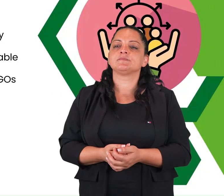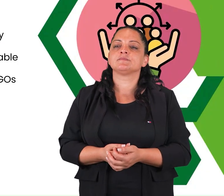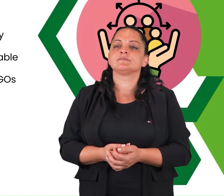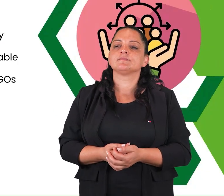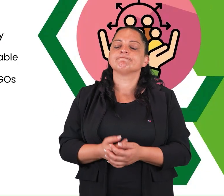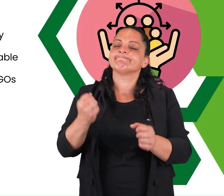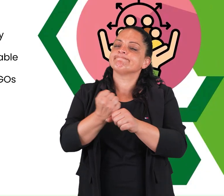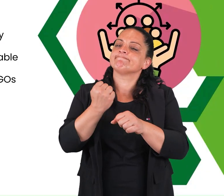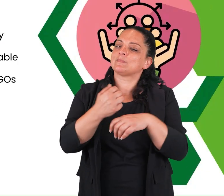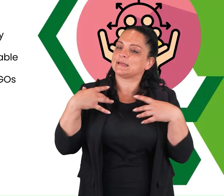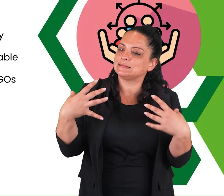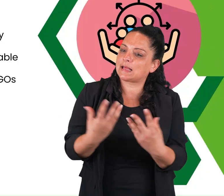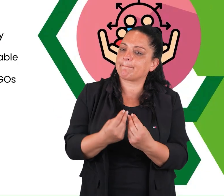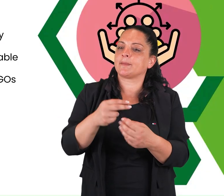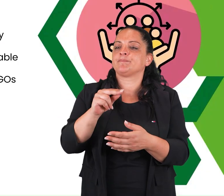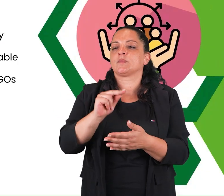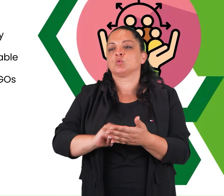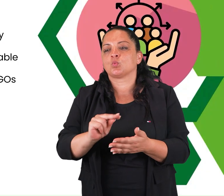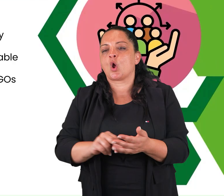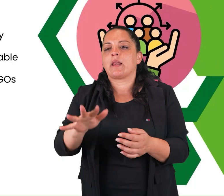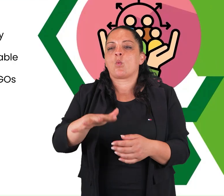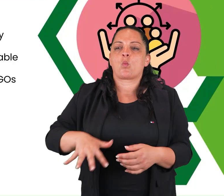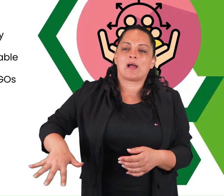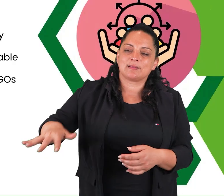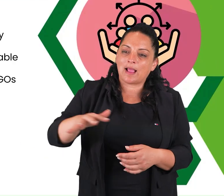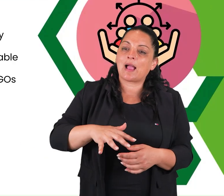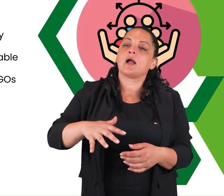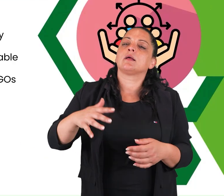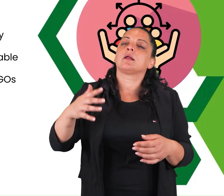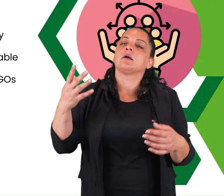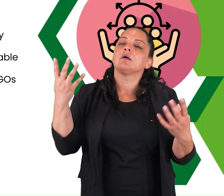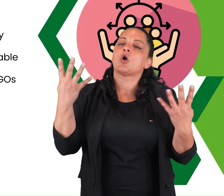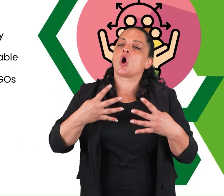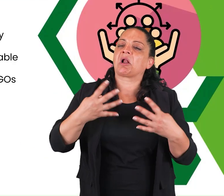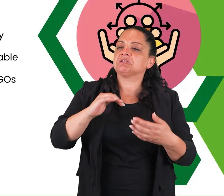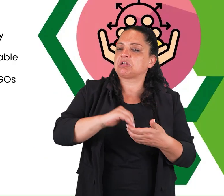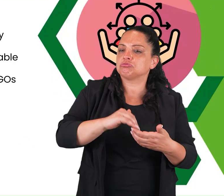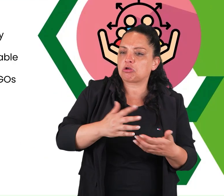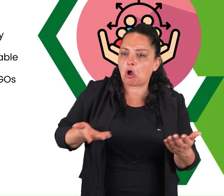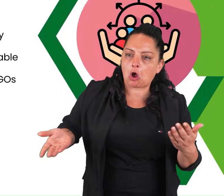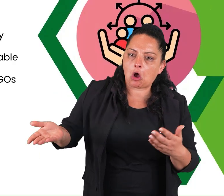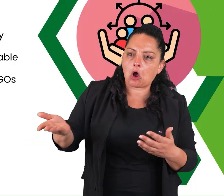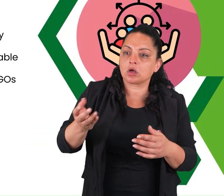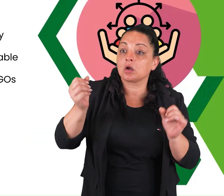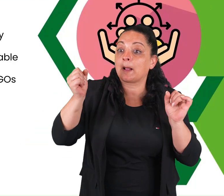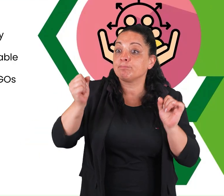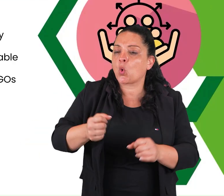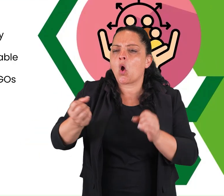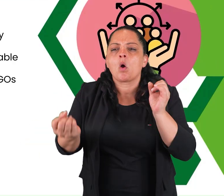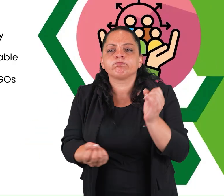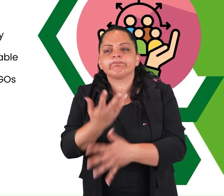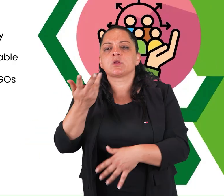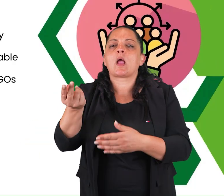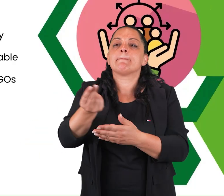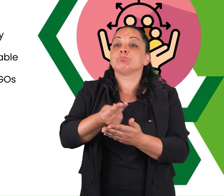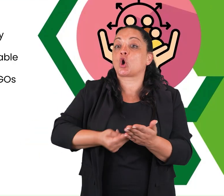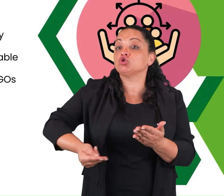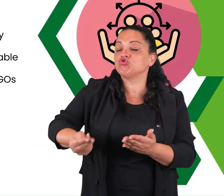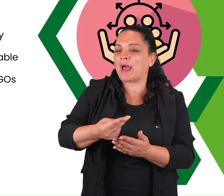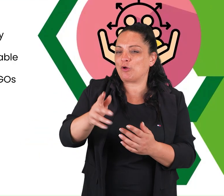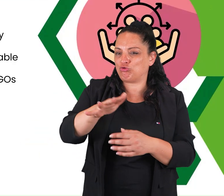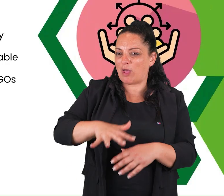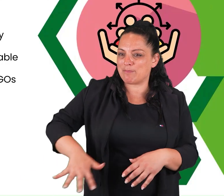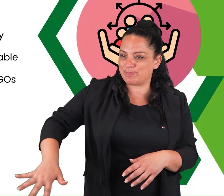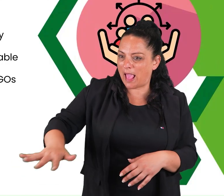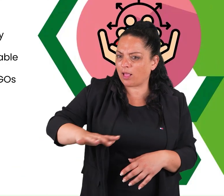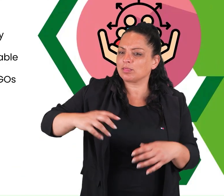protection. By working together, schools, neighborhood, and organizations can develop projects that protect the